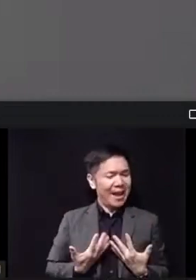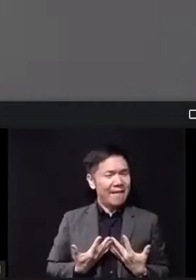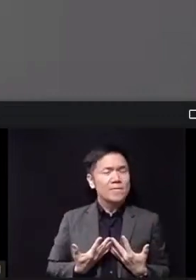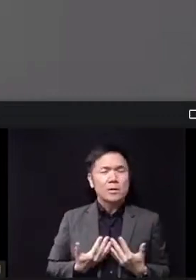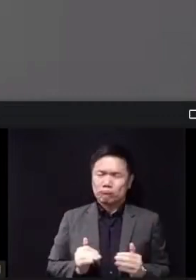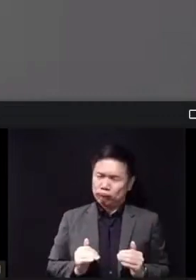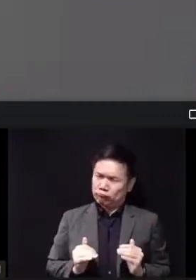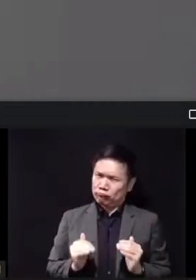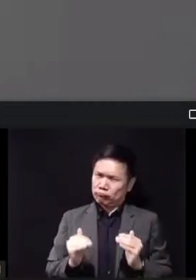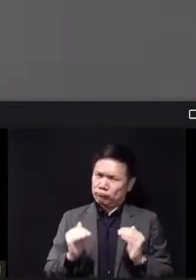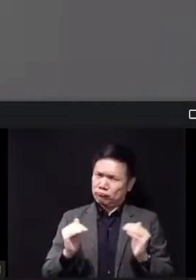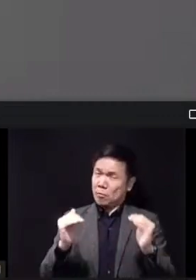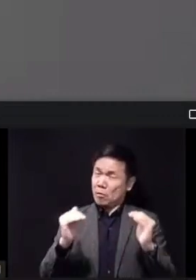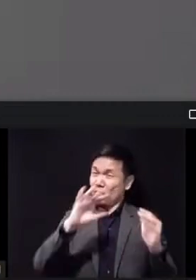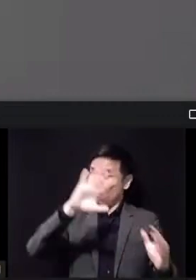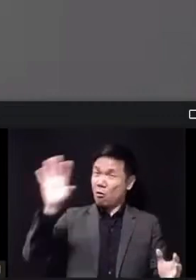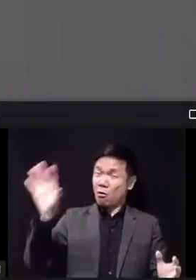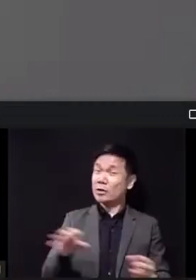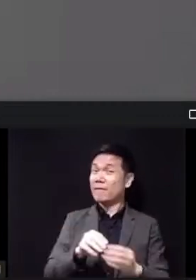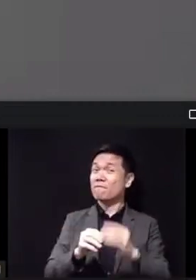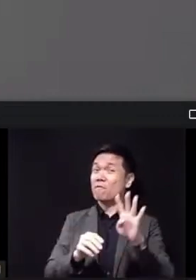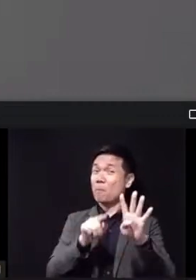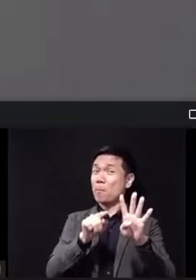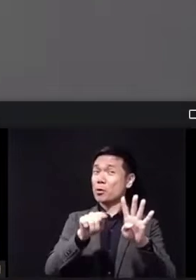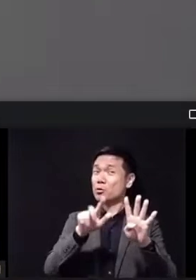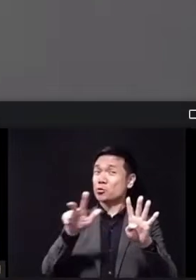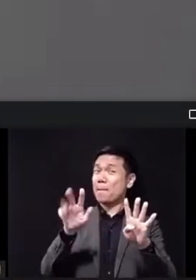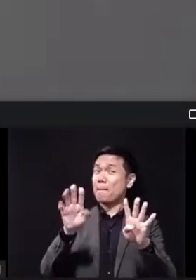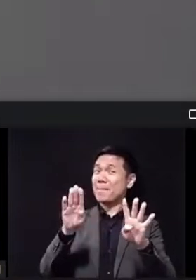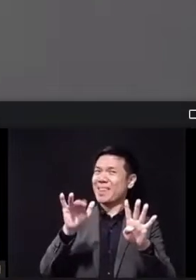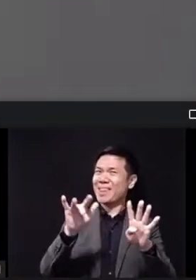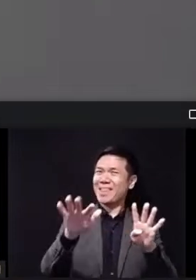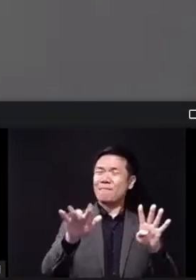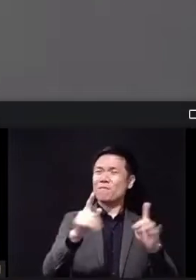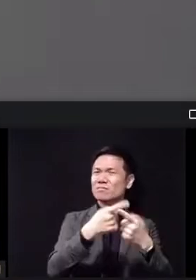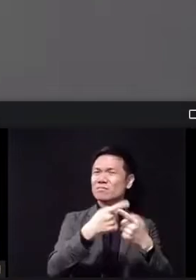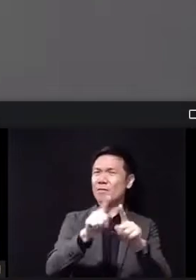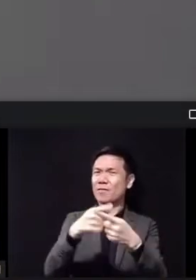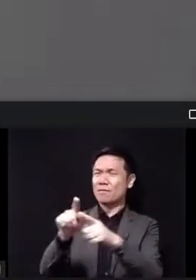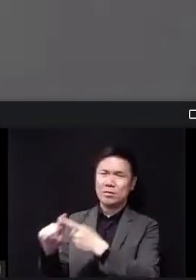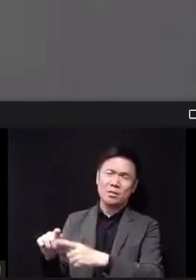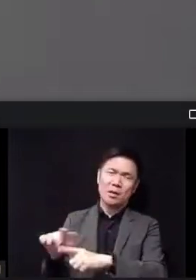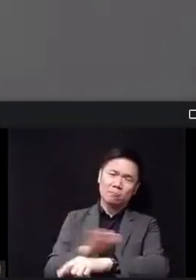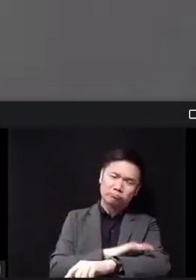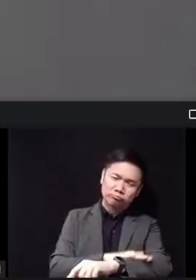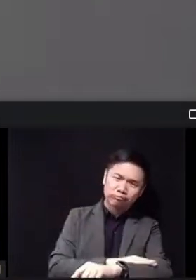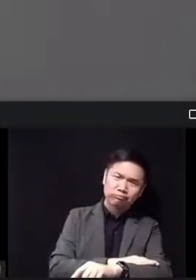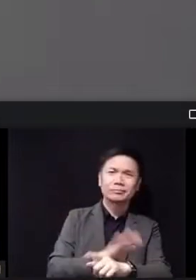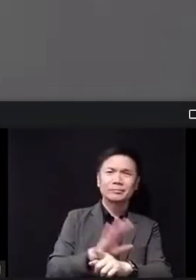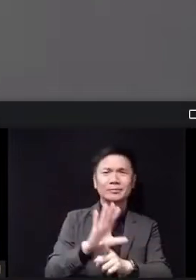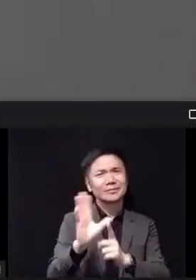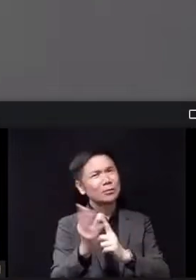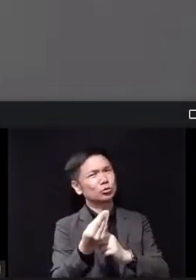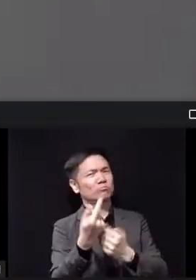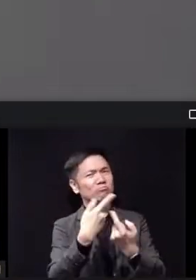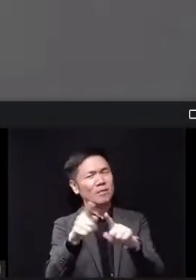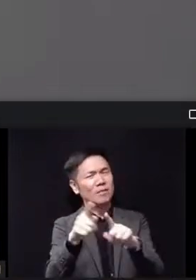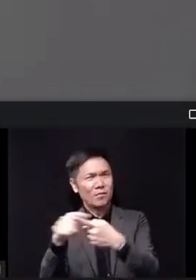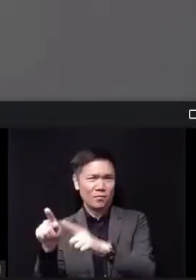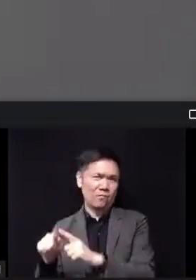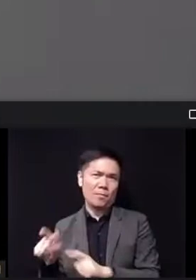the 4.3 billion individuals from diverse cultural backgrounds that call this region